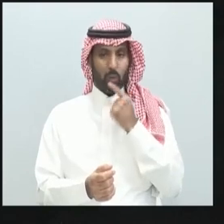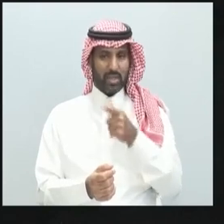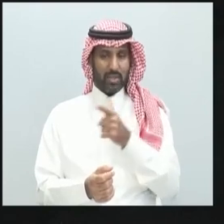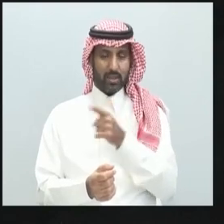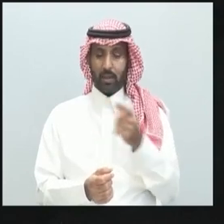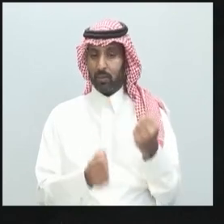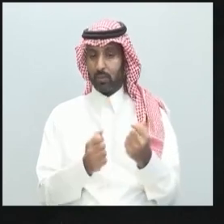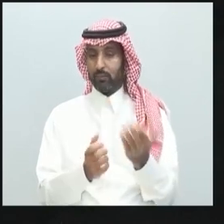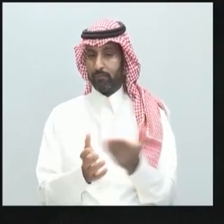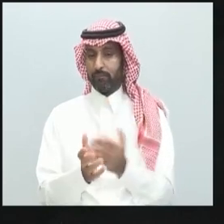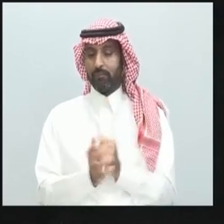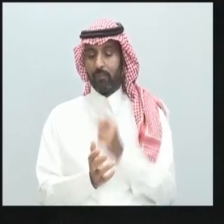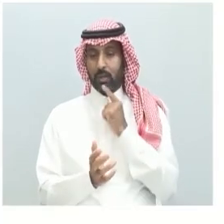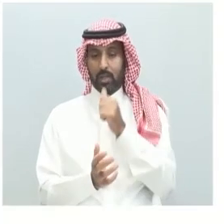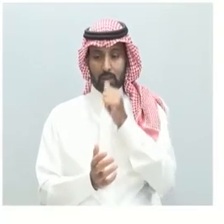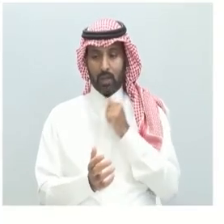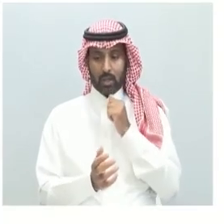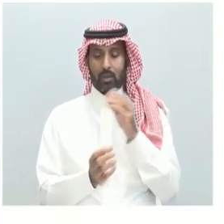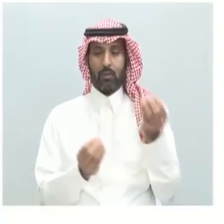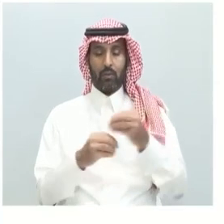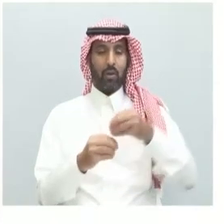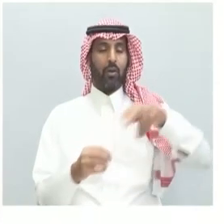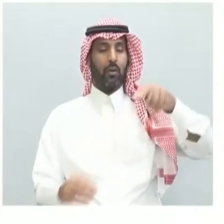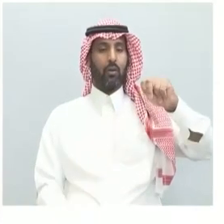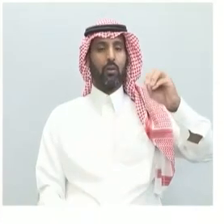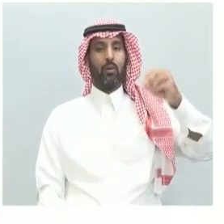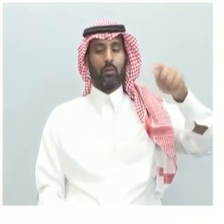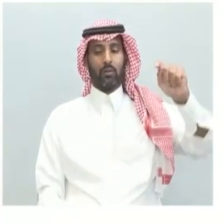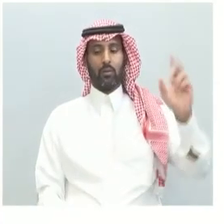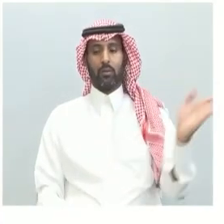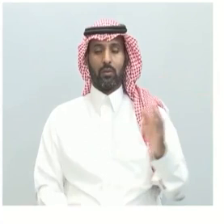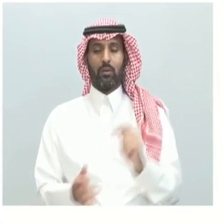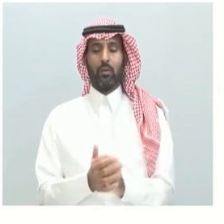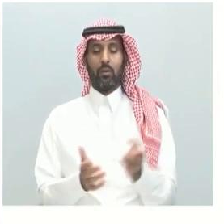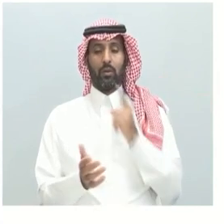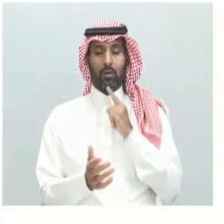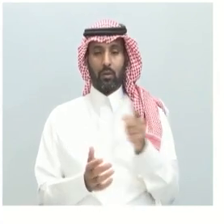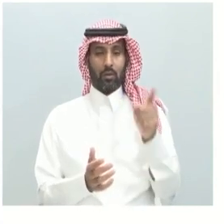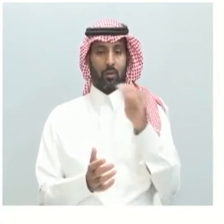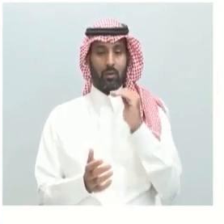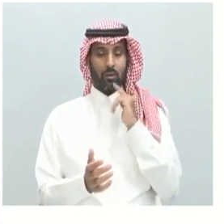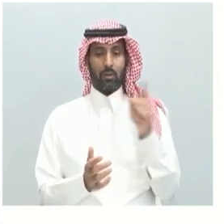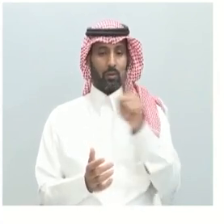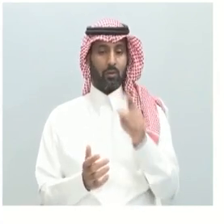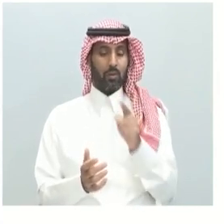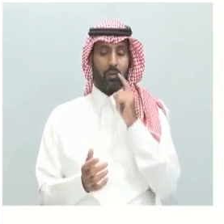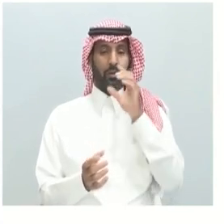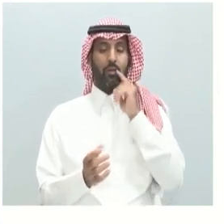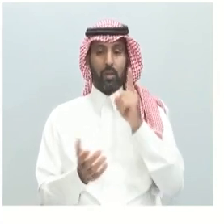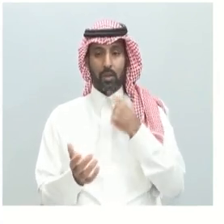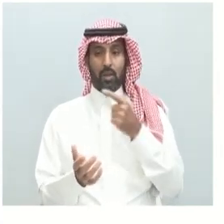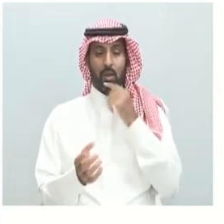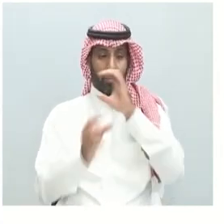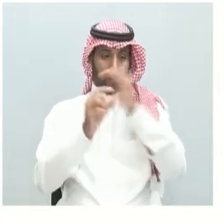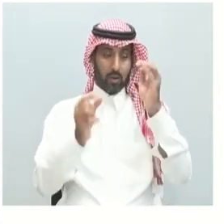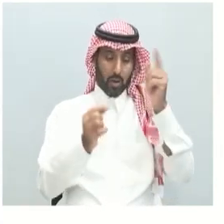rather not. So this is the negative form of would rather. Let's answer the question here. Complete the sentences about facts.